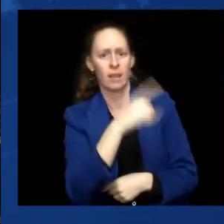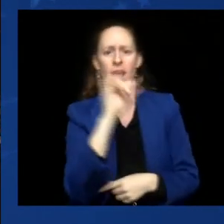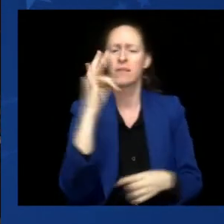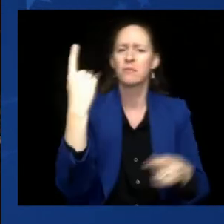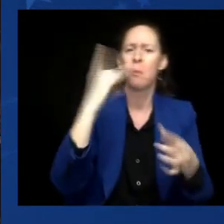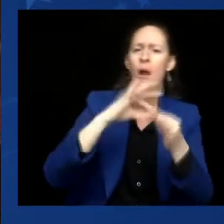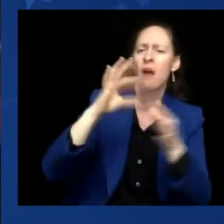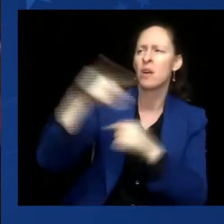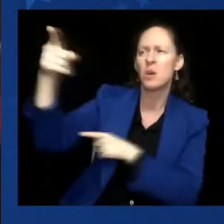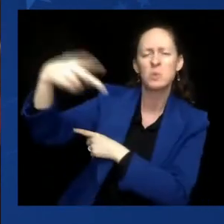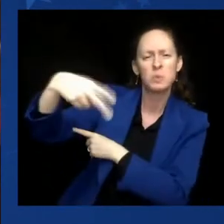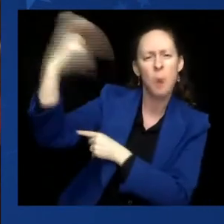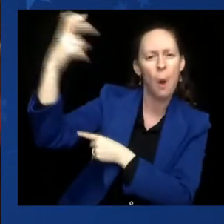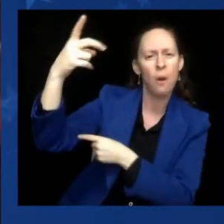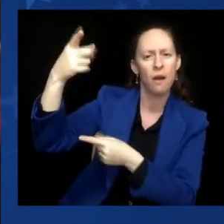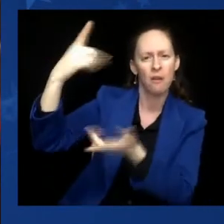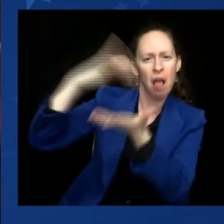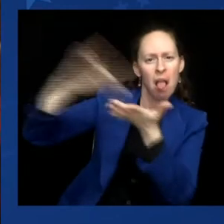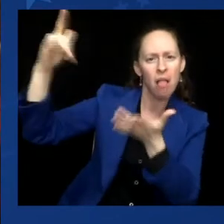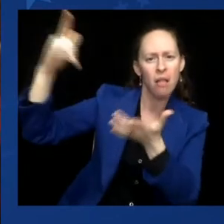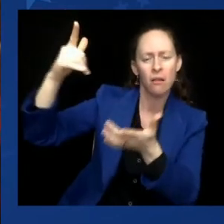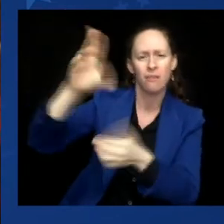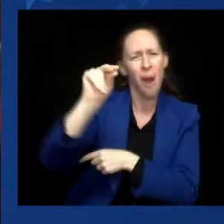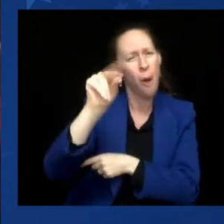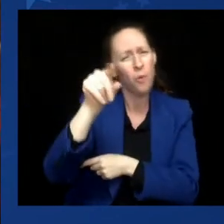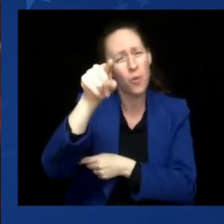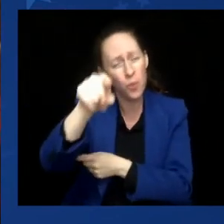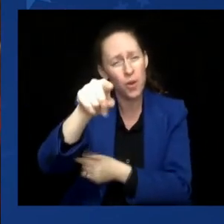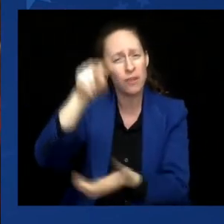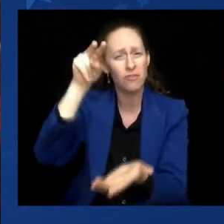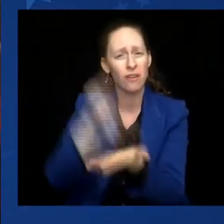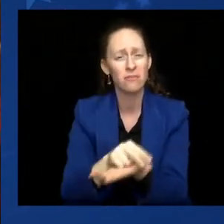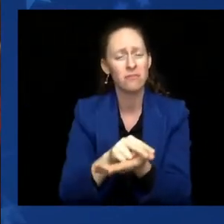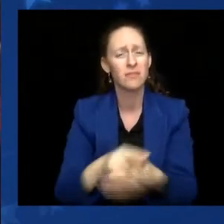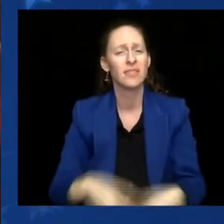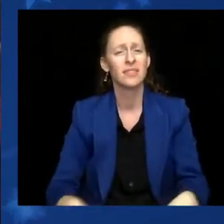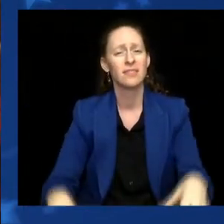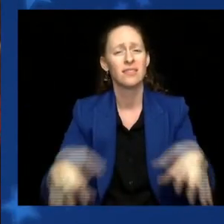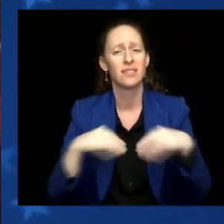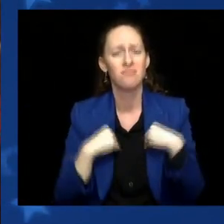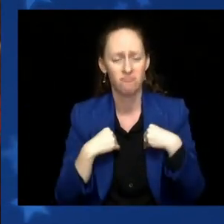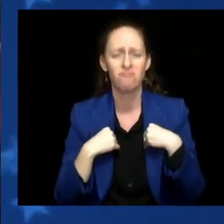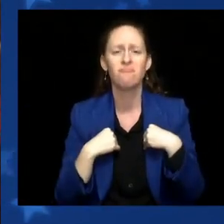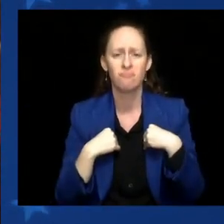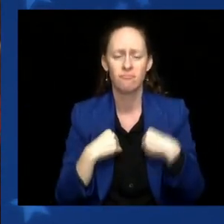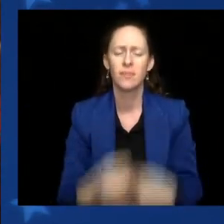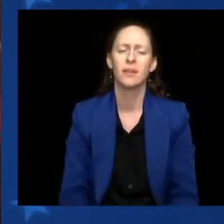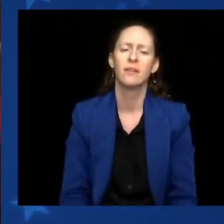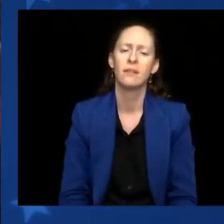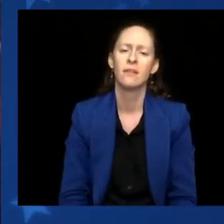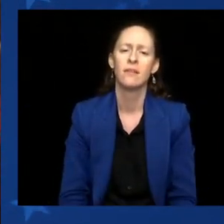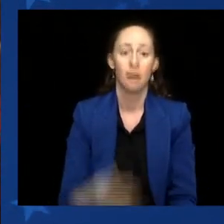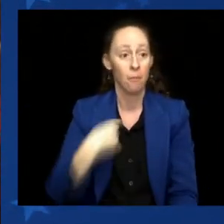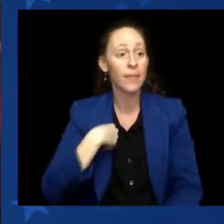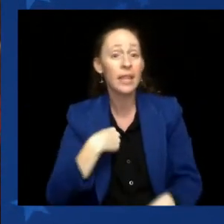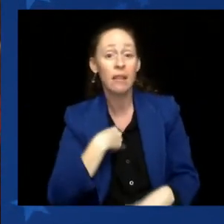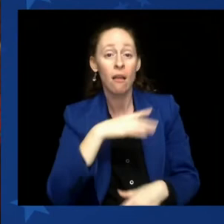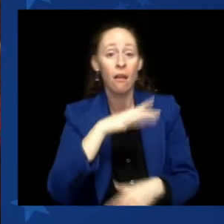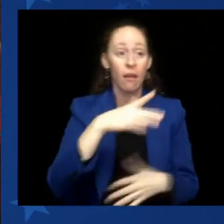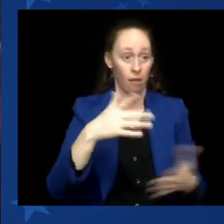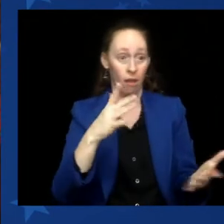I will not stand by and watch the most fundamental freedom in this country, the freedom to vote, and have your vote